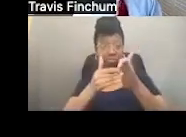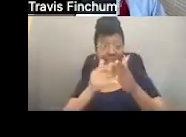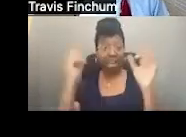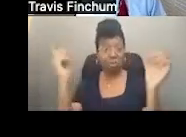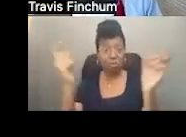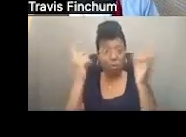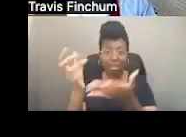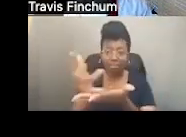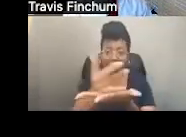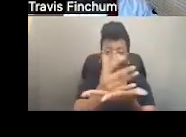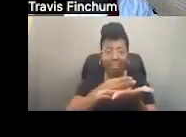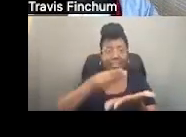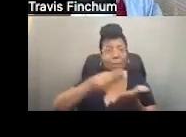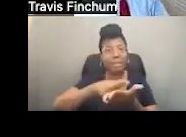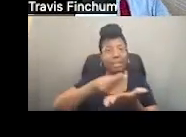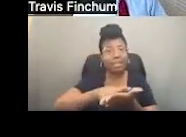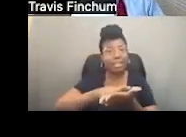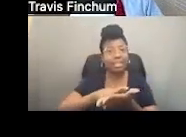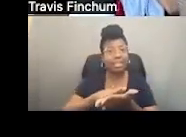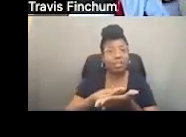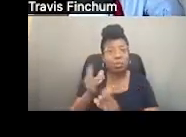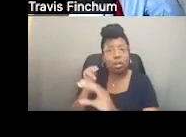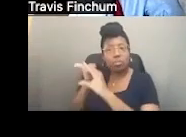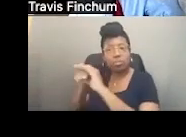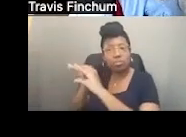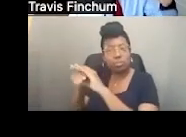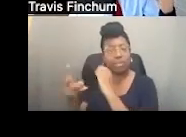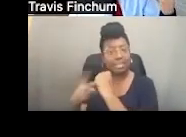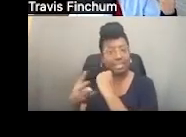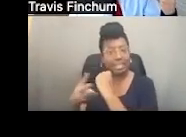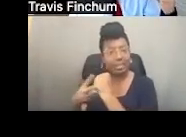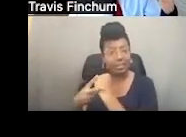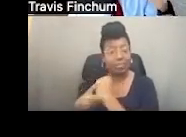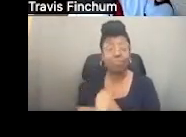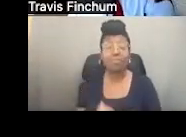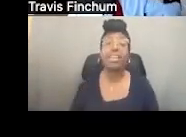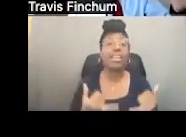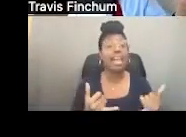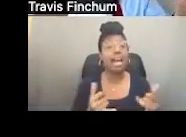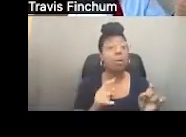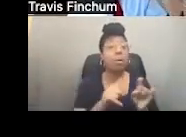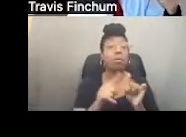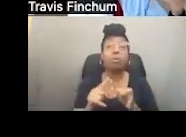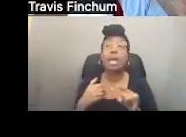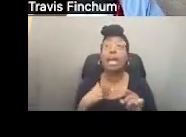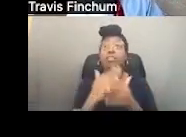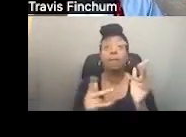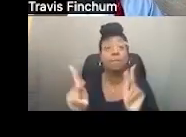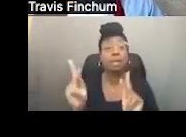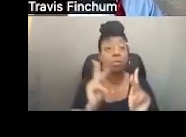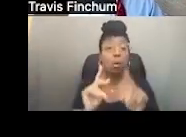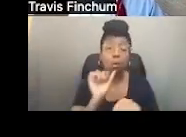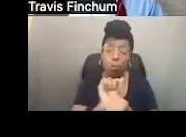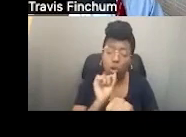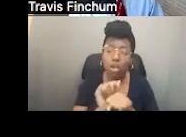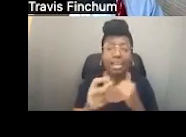injury award. And then the other third category, other than they've worked and saved, they had a lawsuit, is that